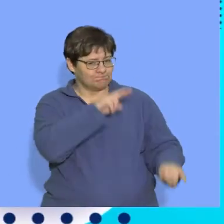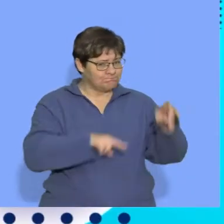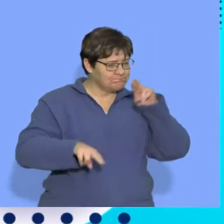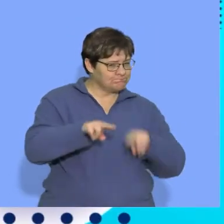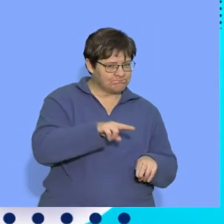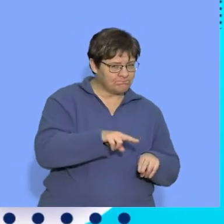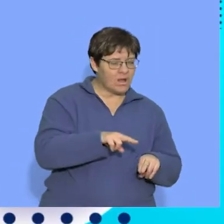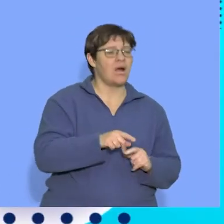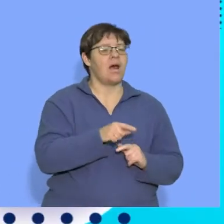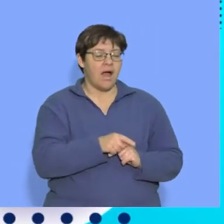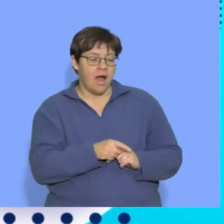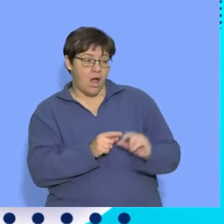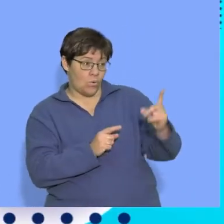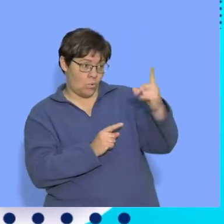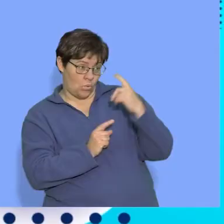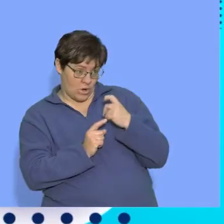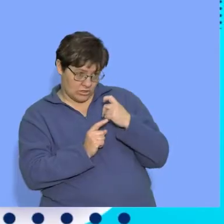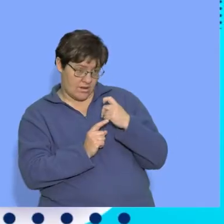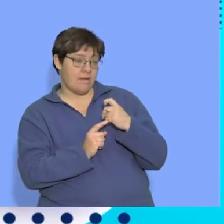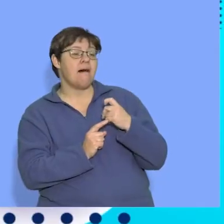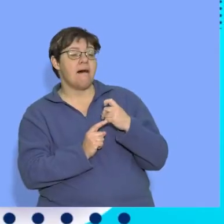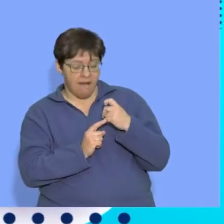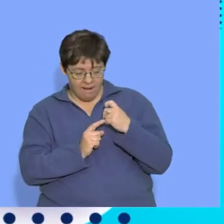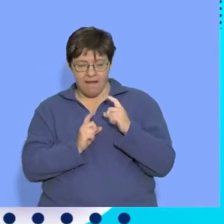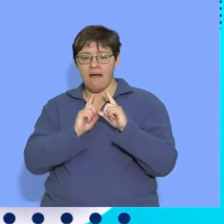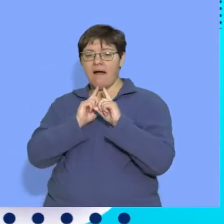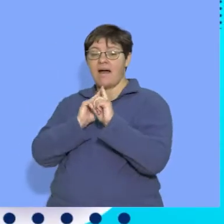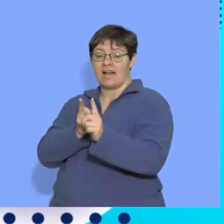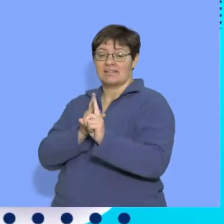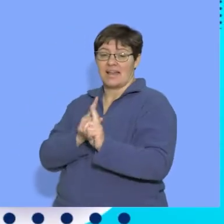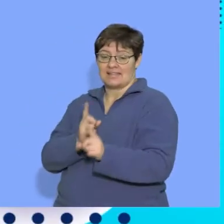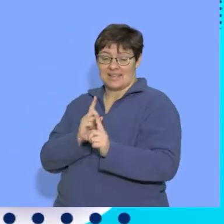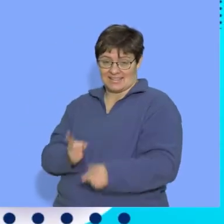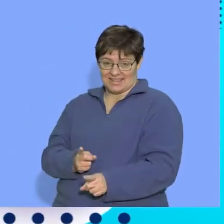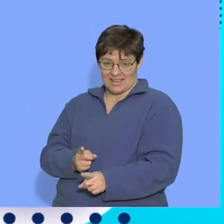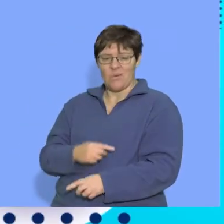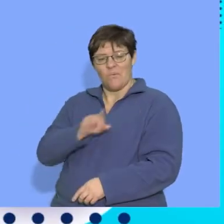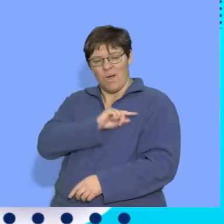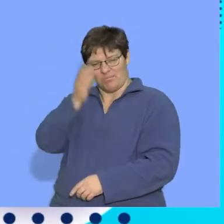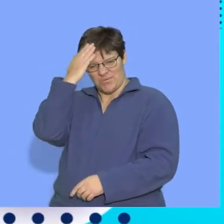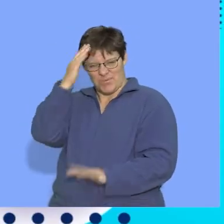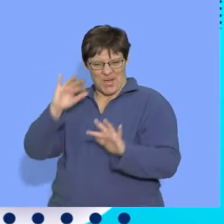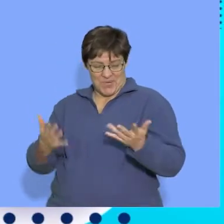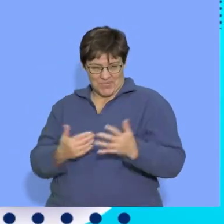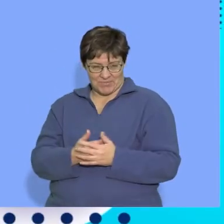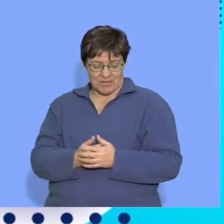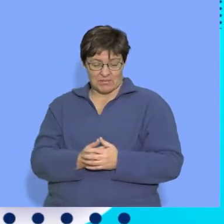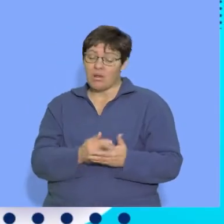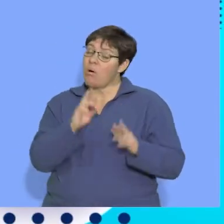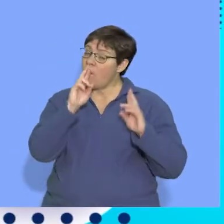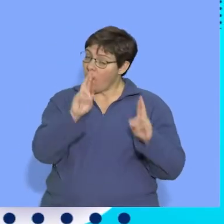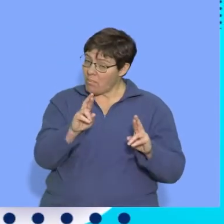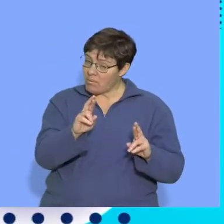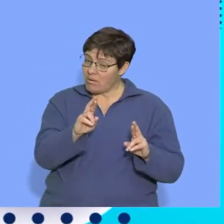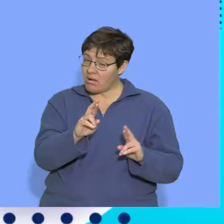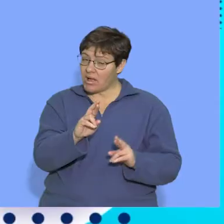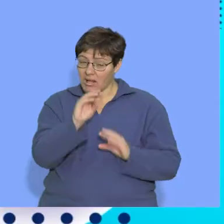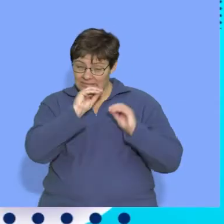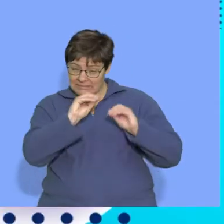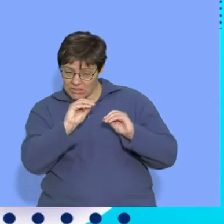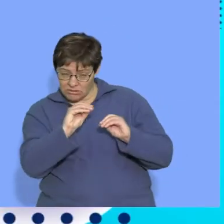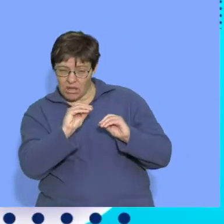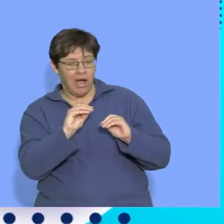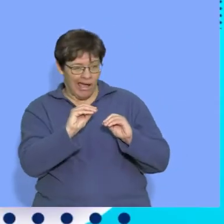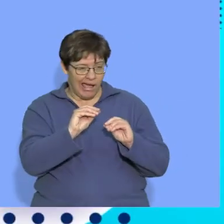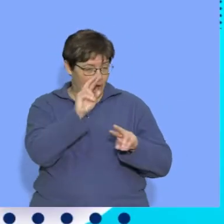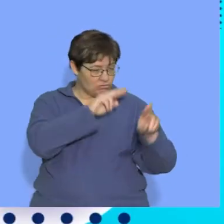is to apply your understanding in relation to different questions. And I hope that you guys take some of this and apply that when you're looking